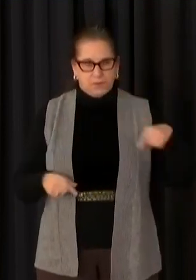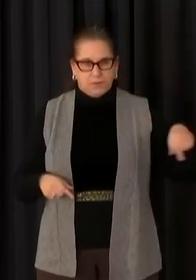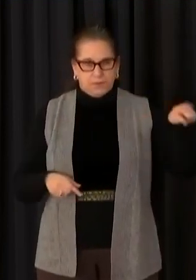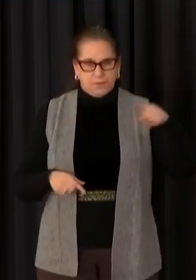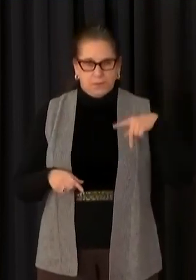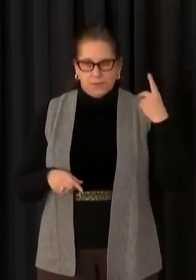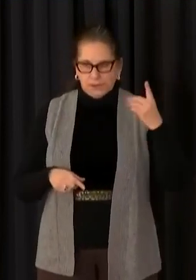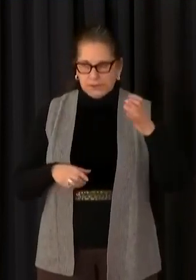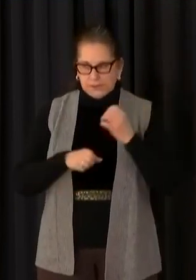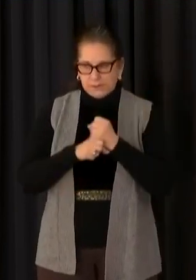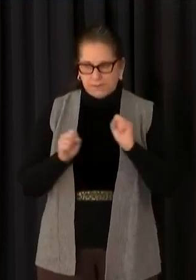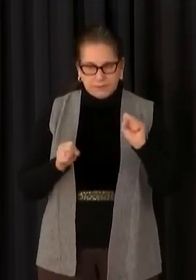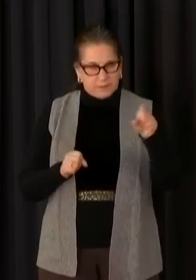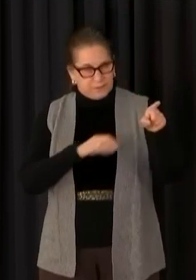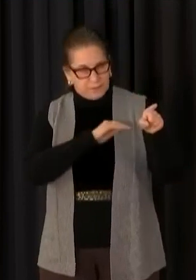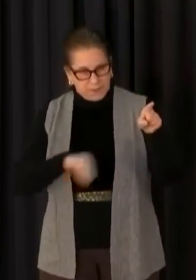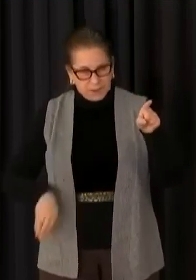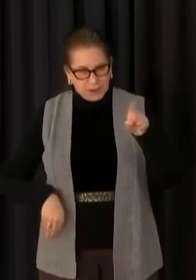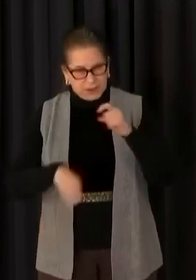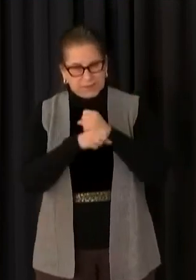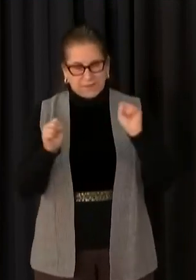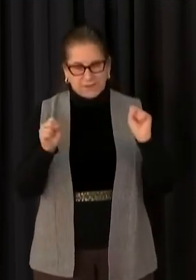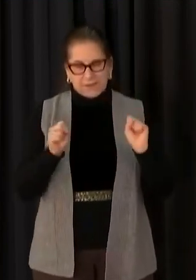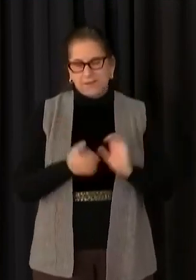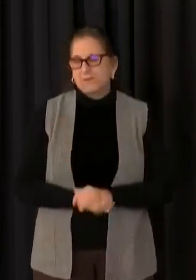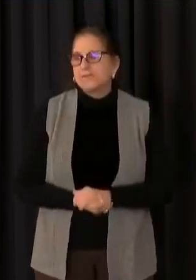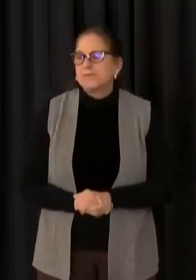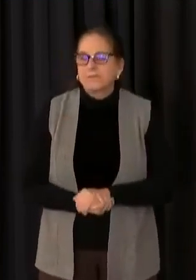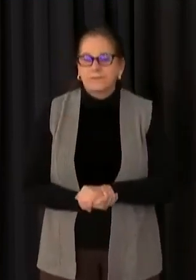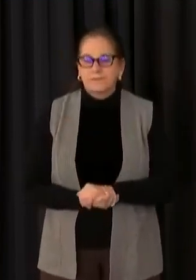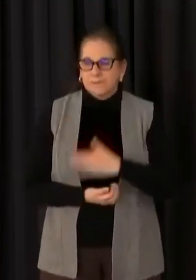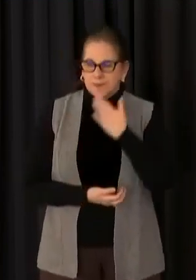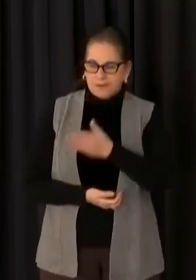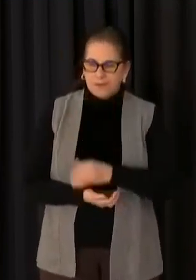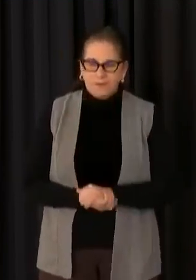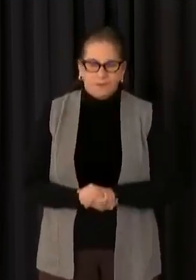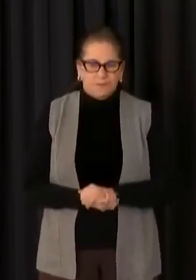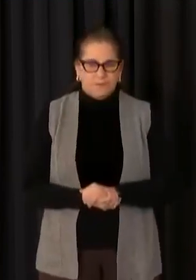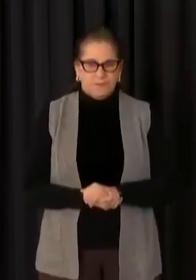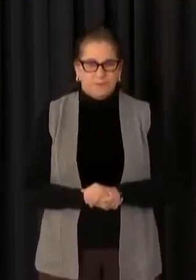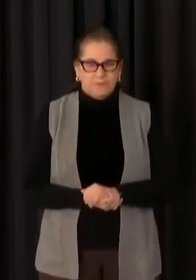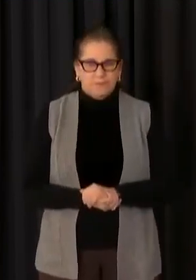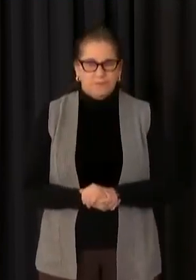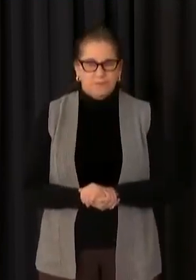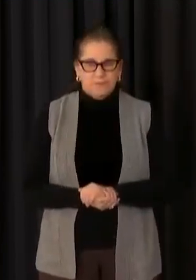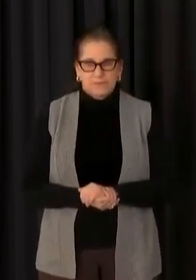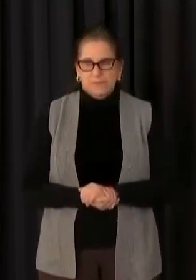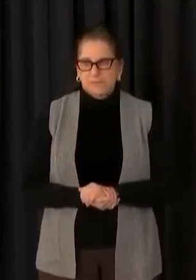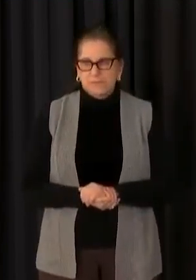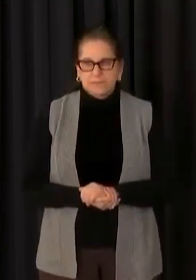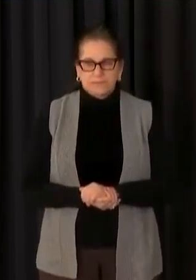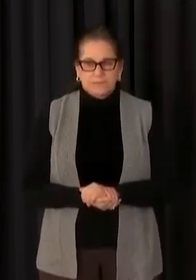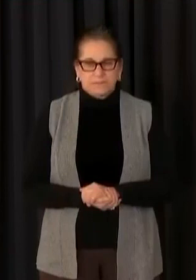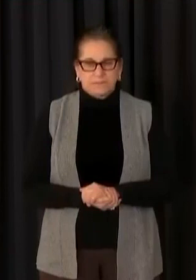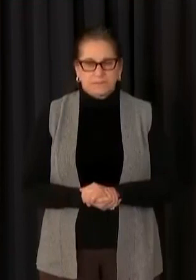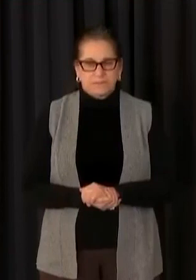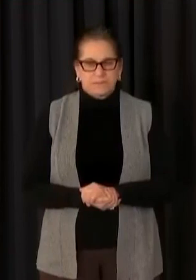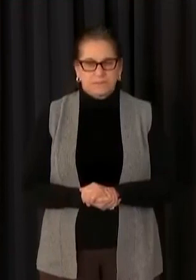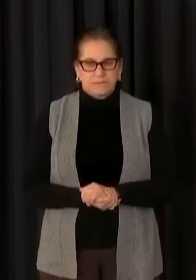the specifics of the mayor's of her security detail. Thank you. Okay,